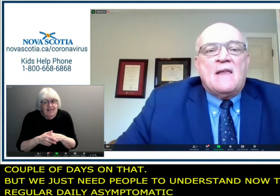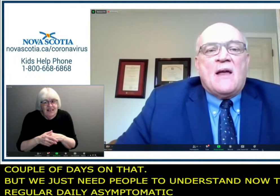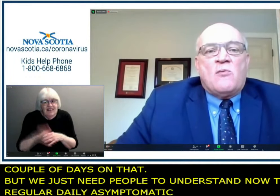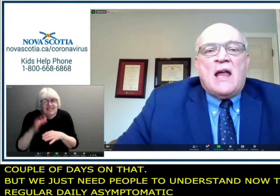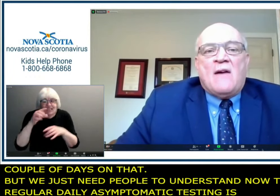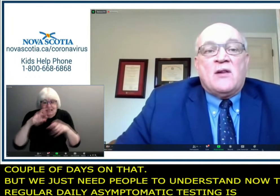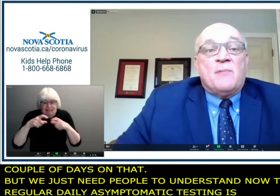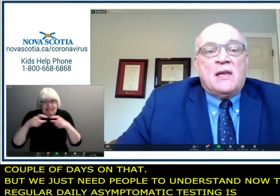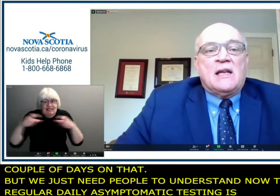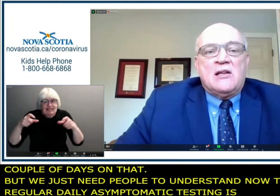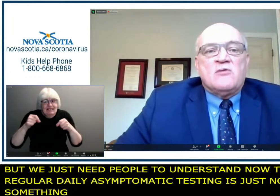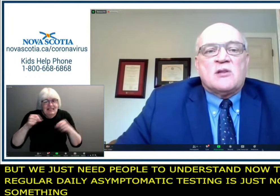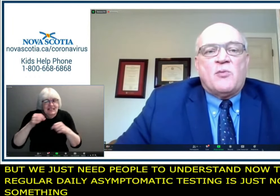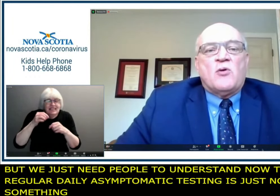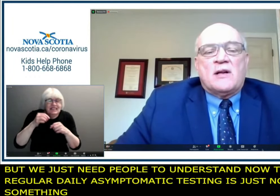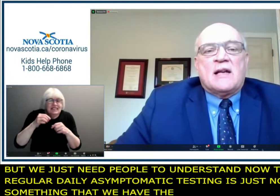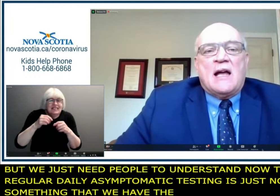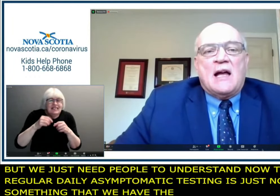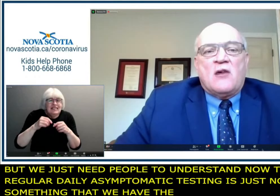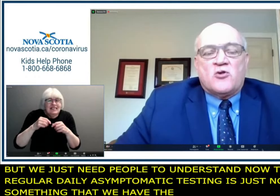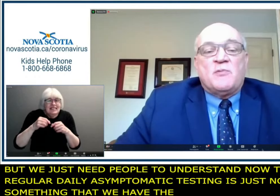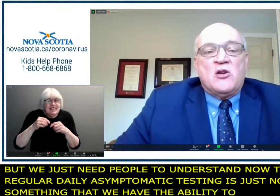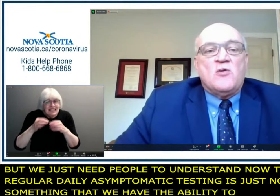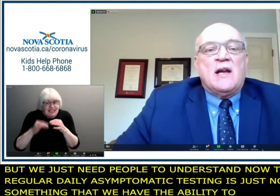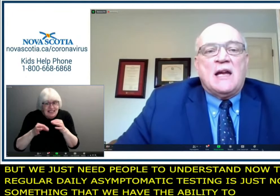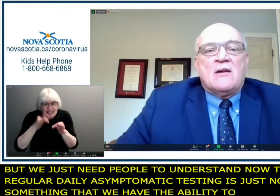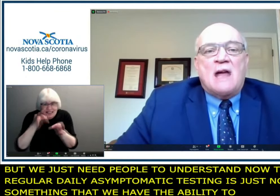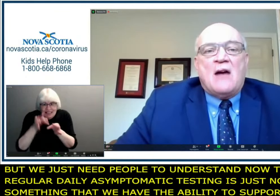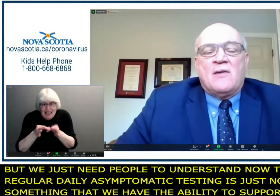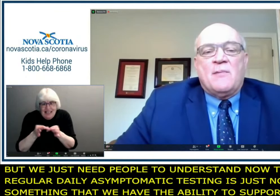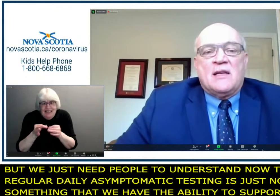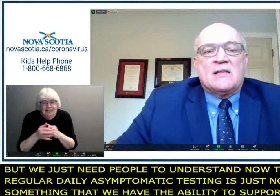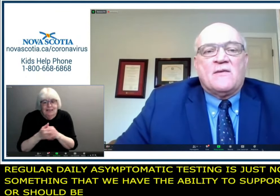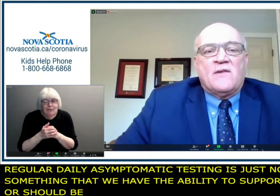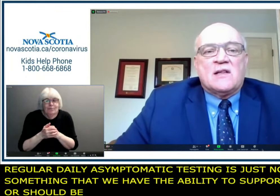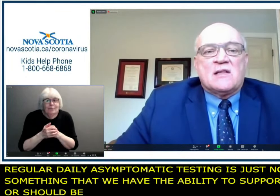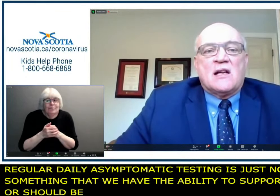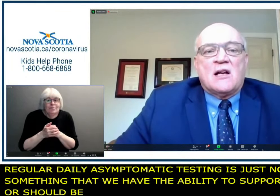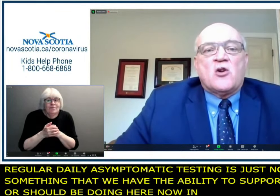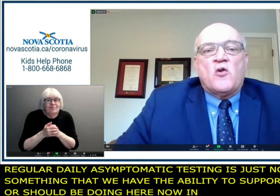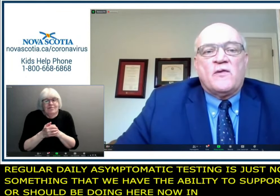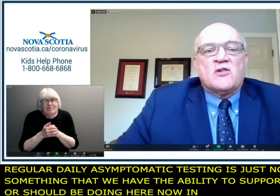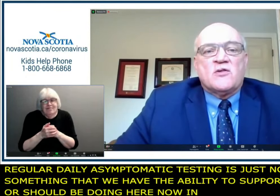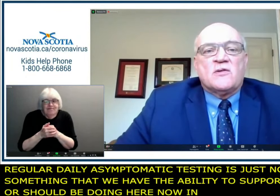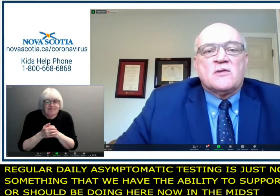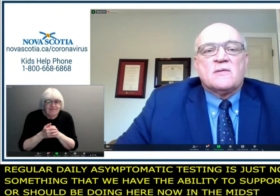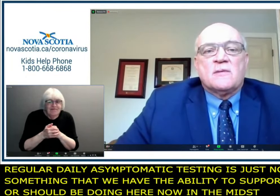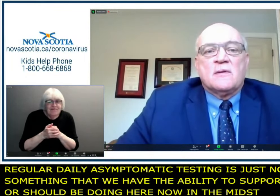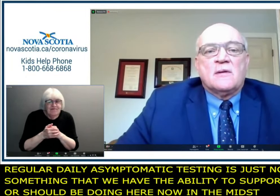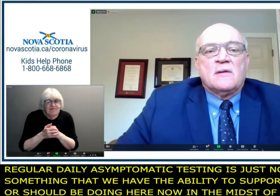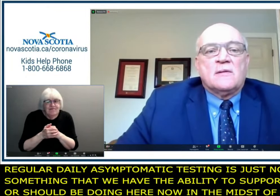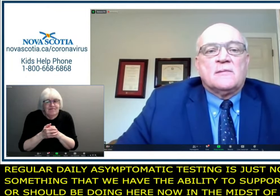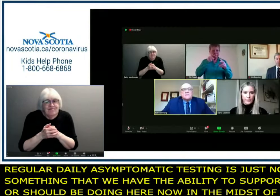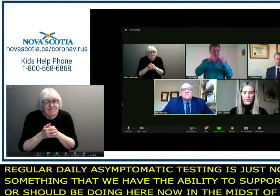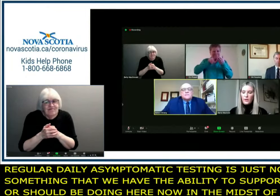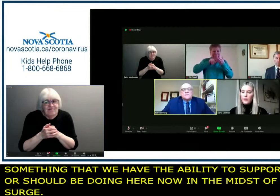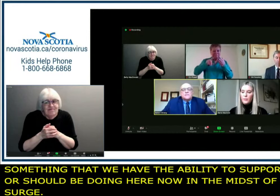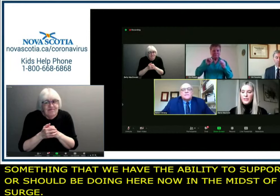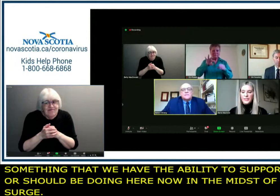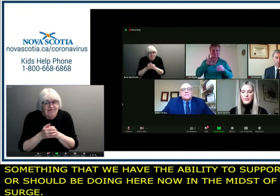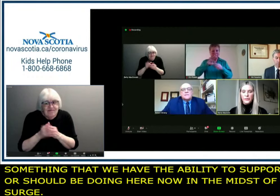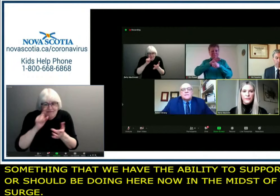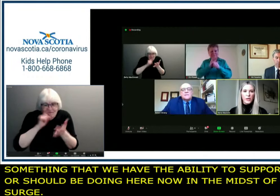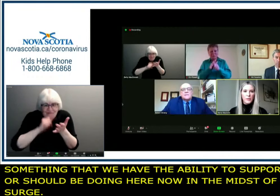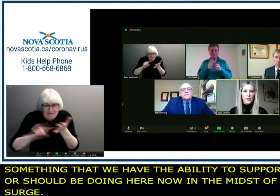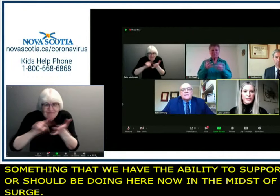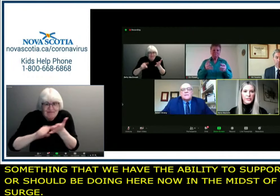that we have the ability to support or should be doing here now in the midst of this COVID surge.